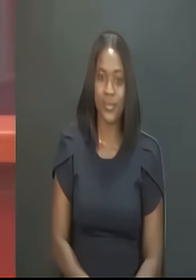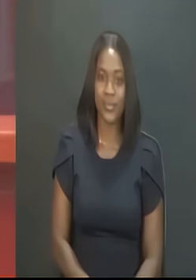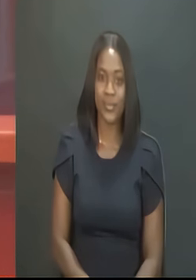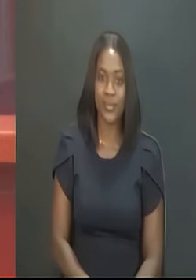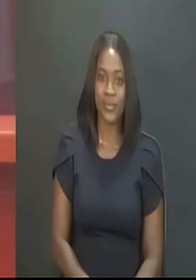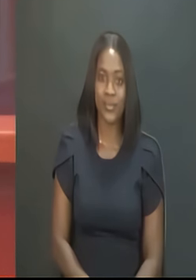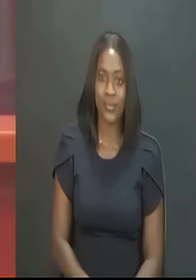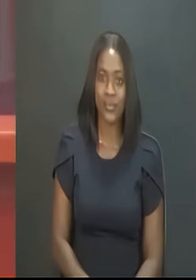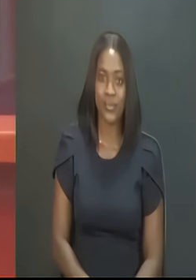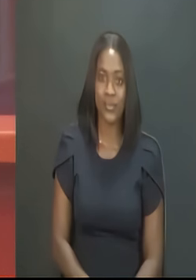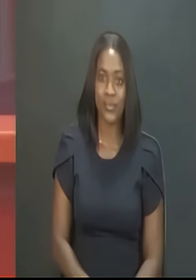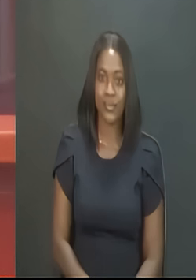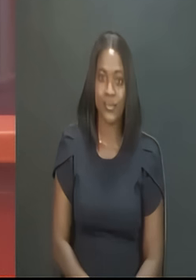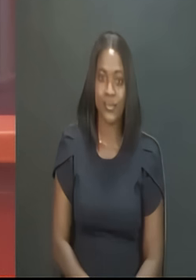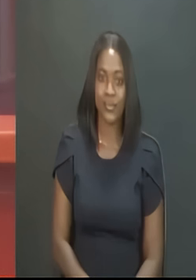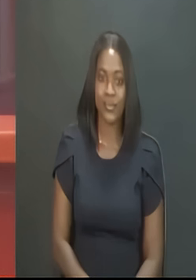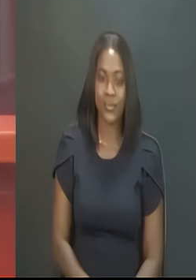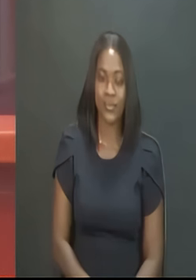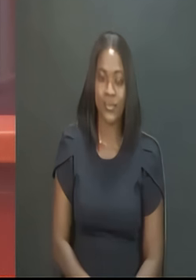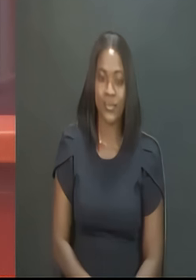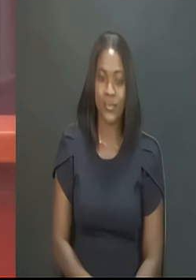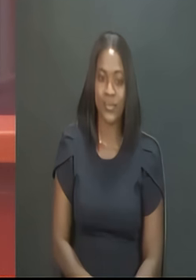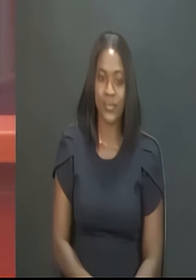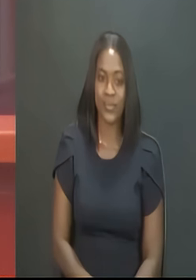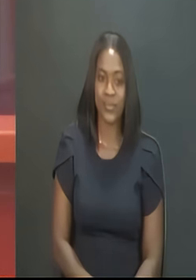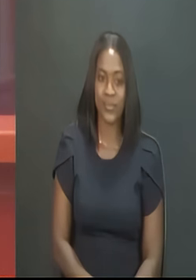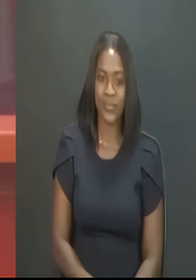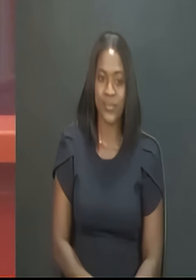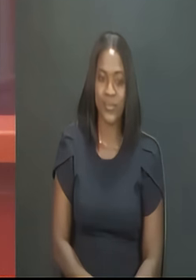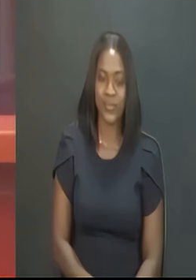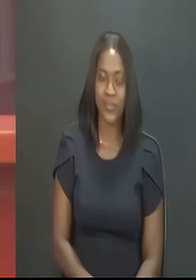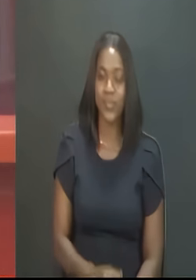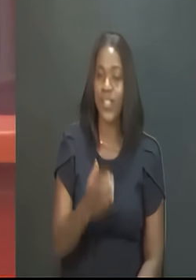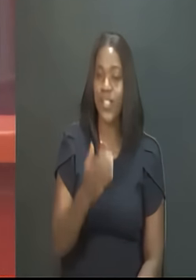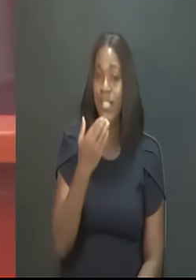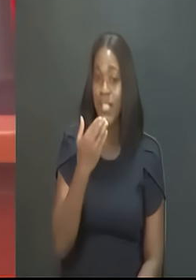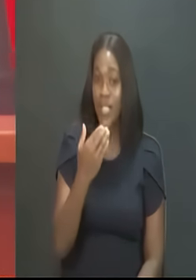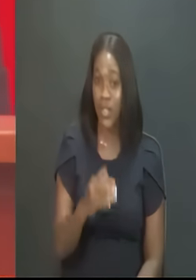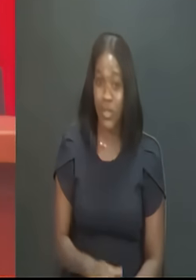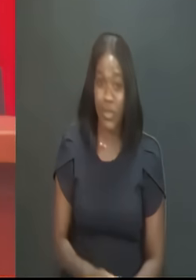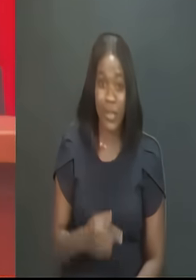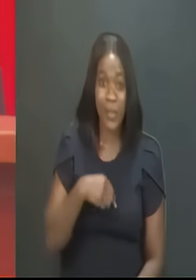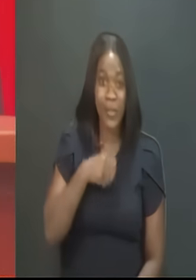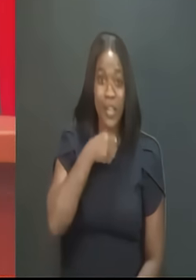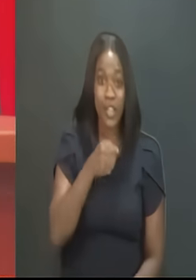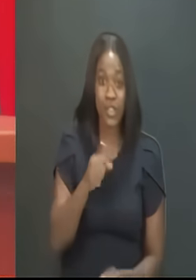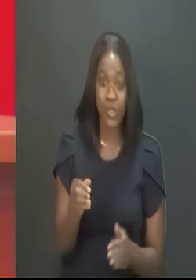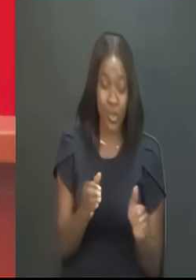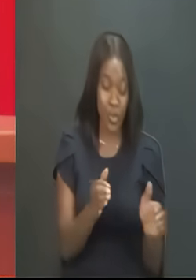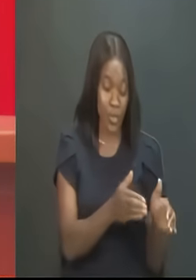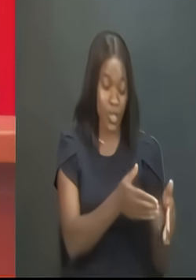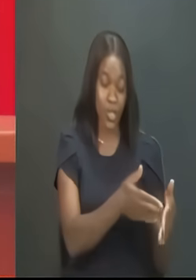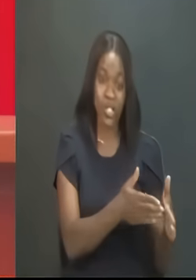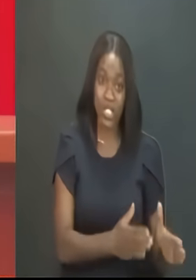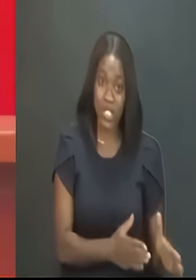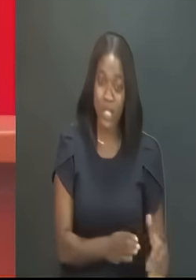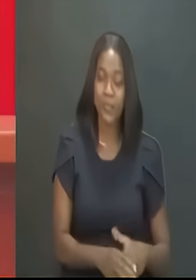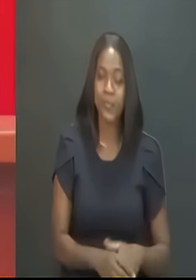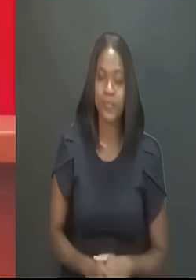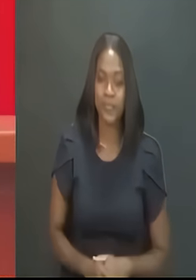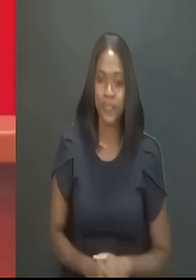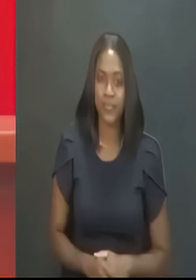Thank you very much. I just want to assure the minority leader that we